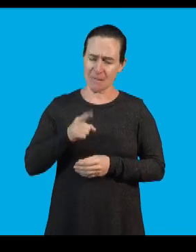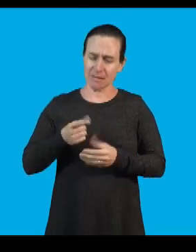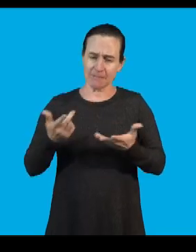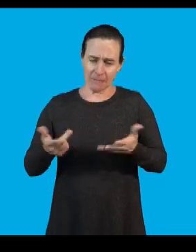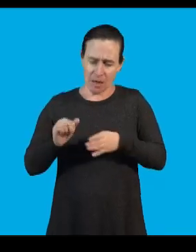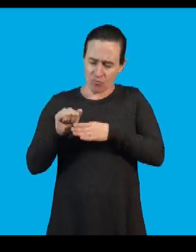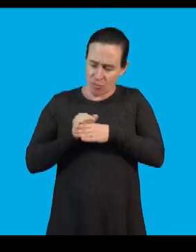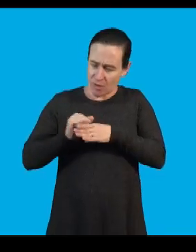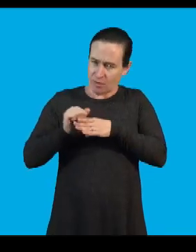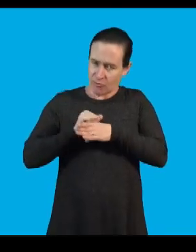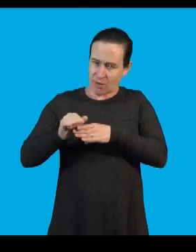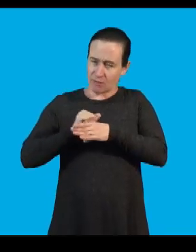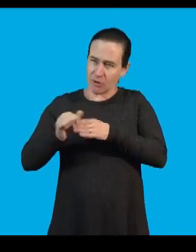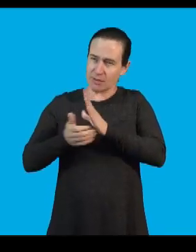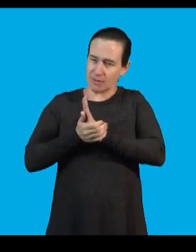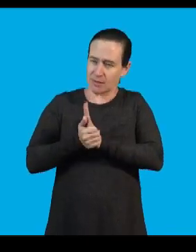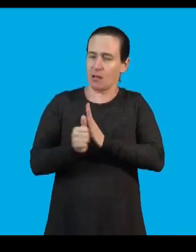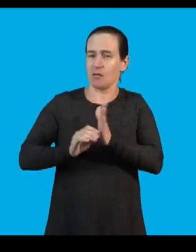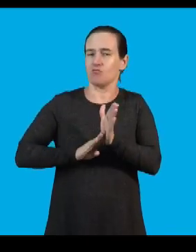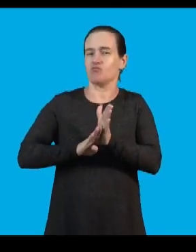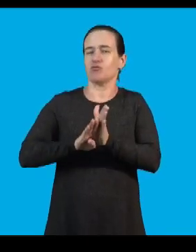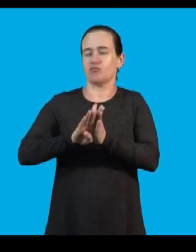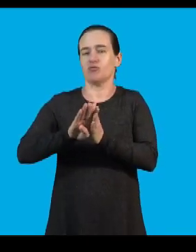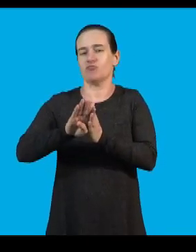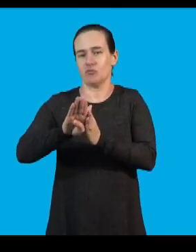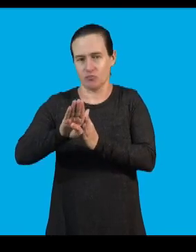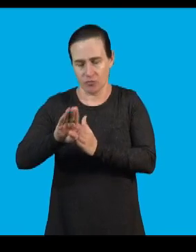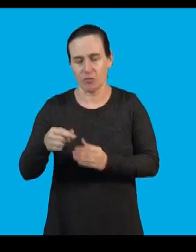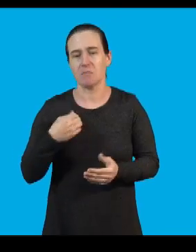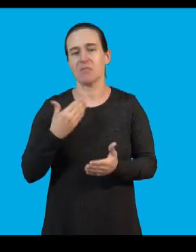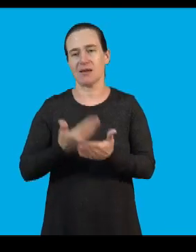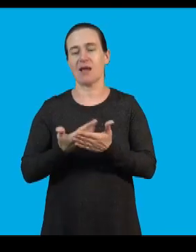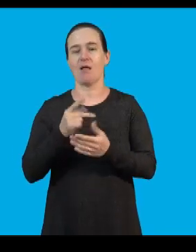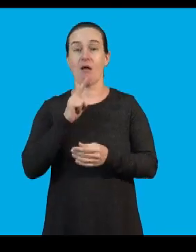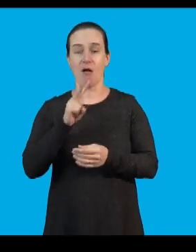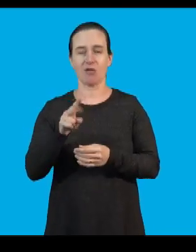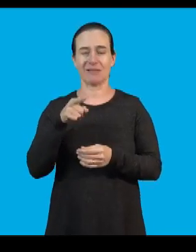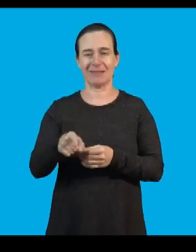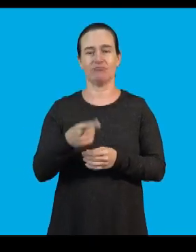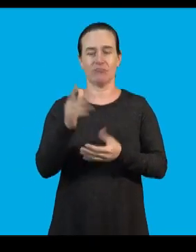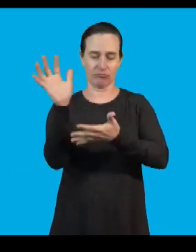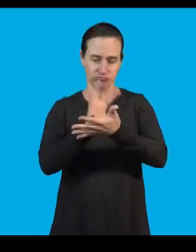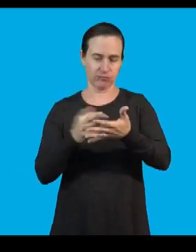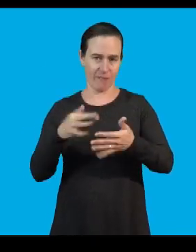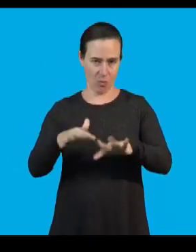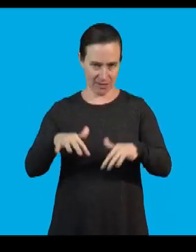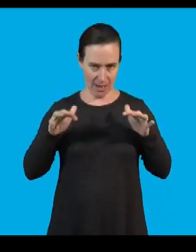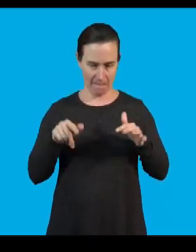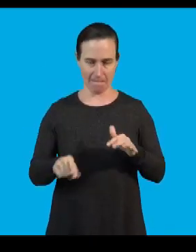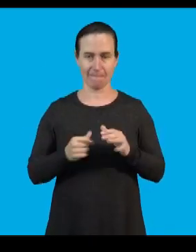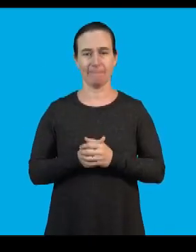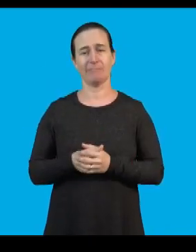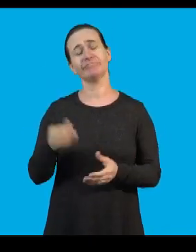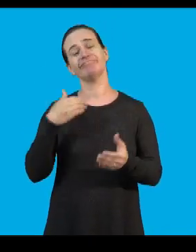must hone the skill and in order to respond to question papers and comprehension text in the